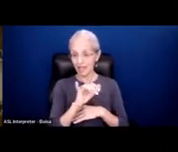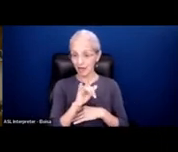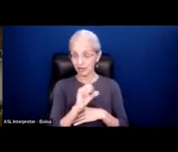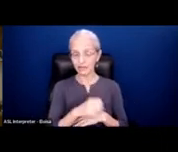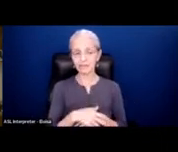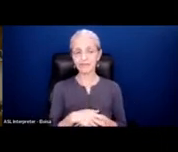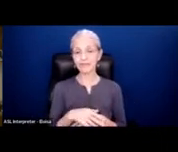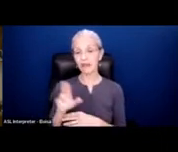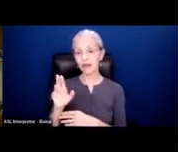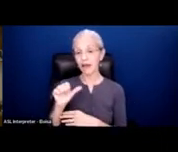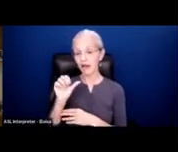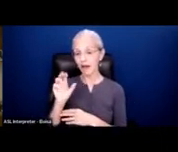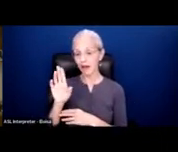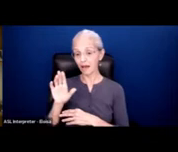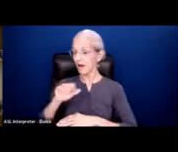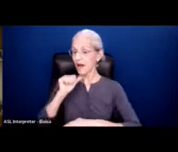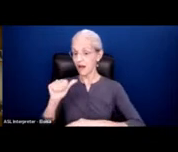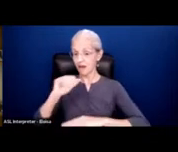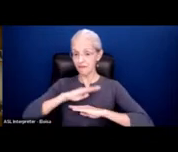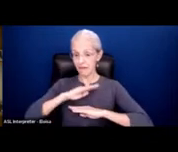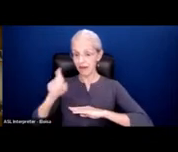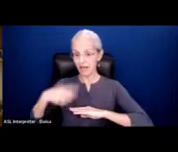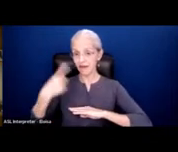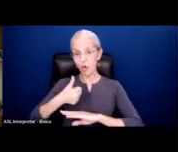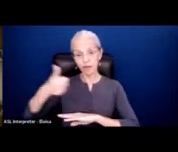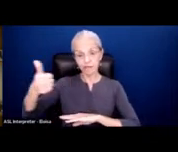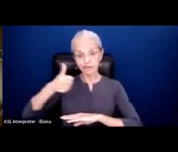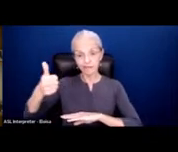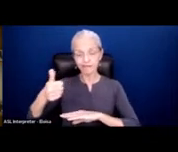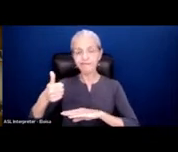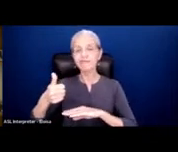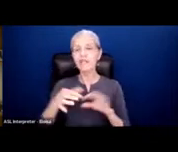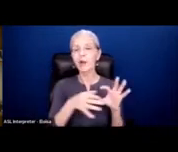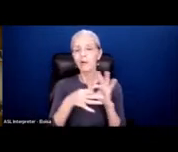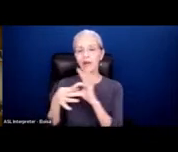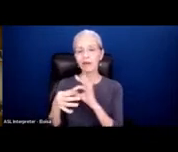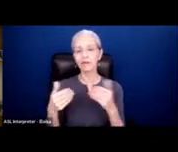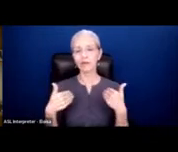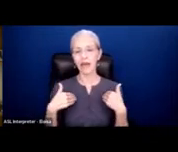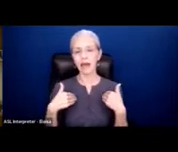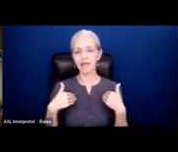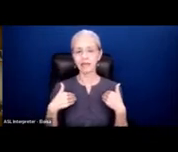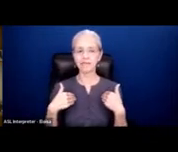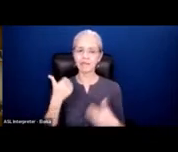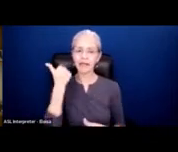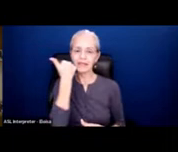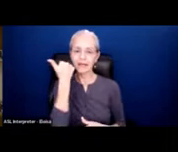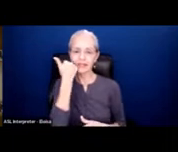Unmet need for transportation was associated with the lowest likelihood of having a dental exam.